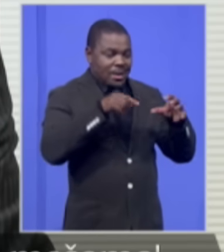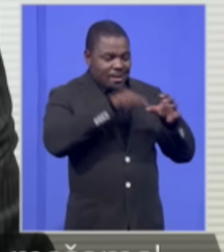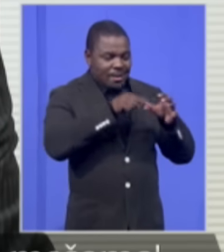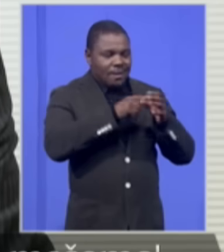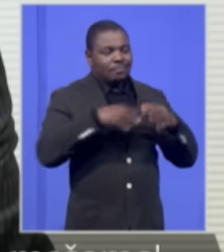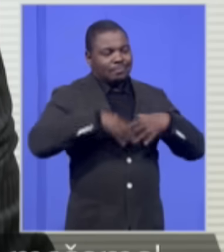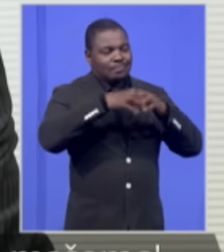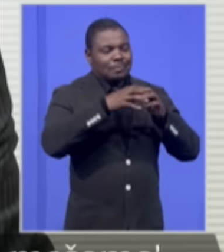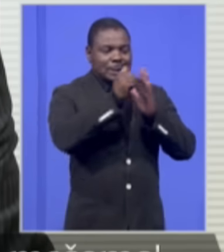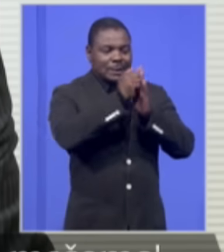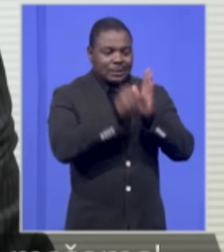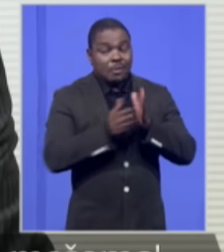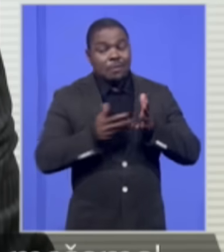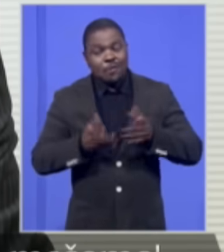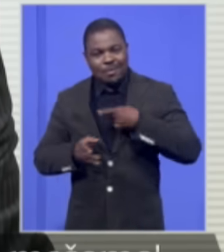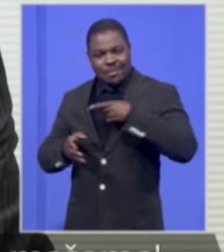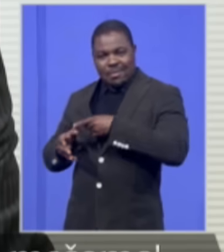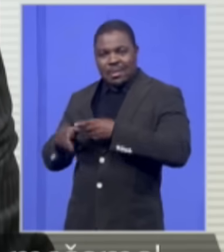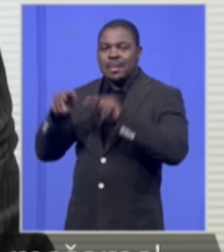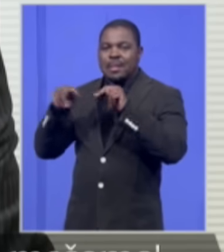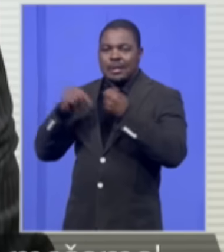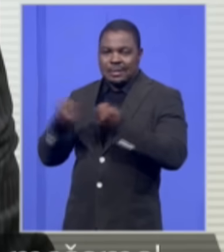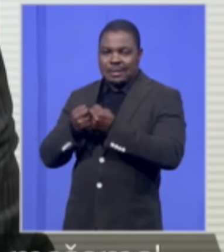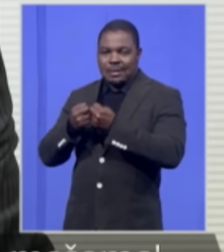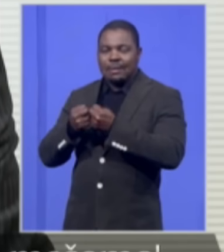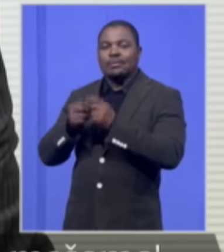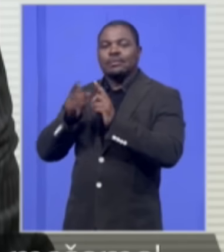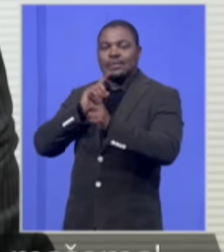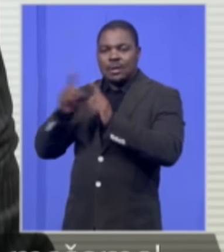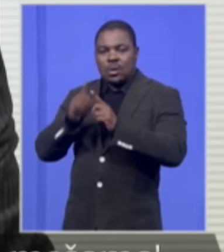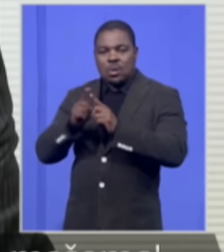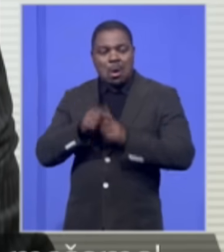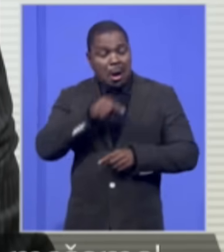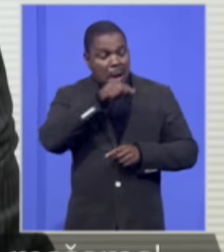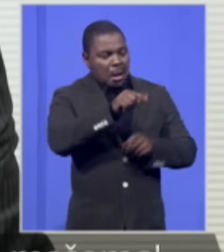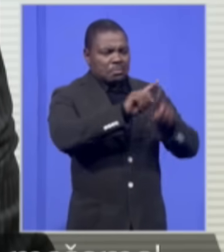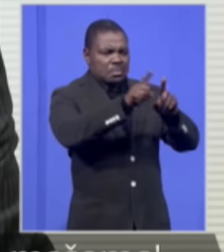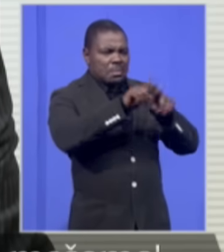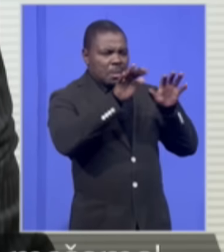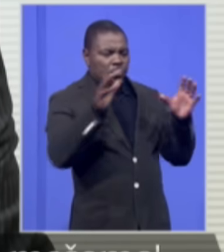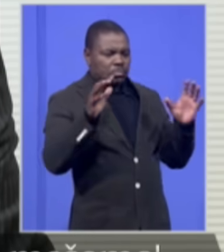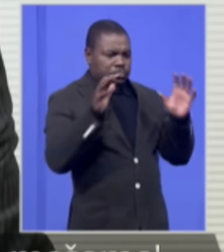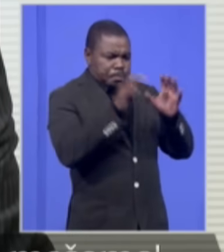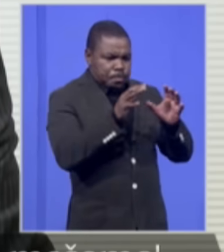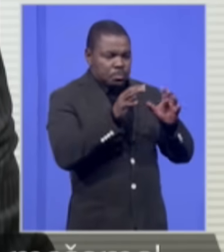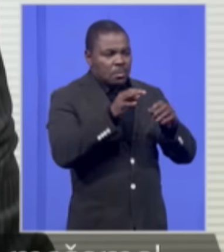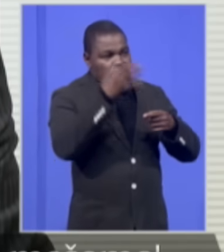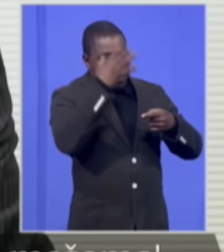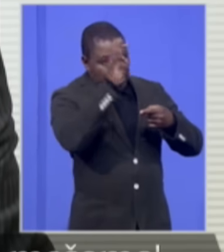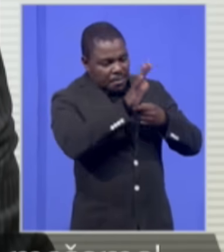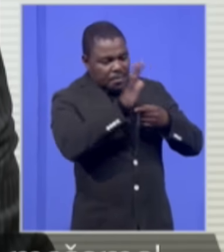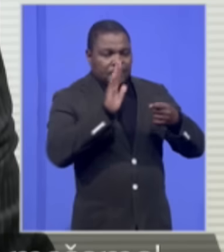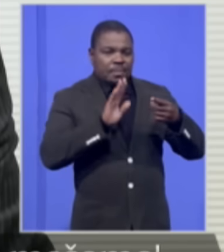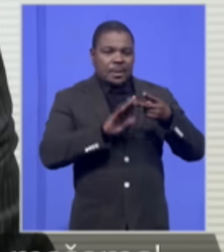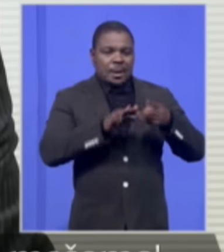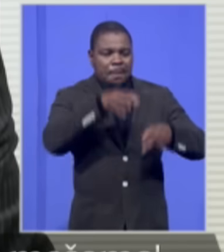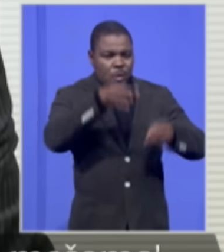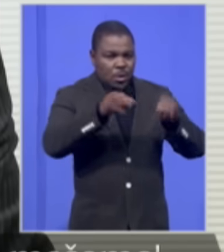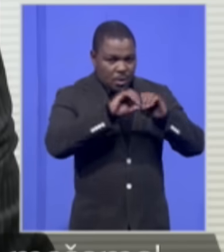for the national dialogue. It will be a representative gathering, bringing together government,